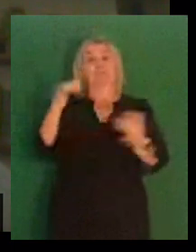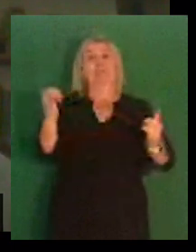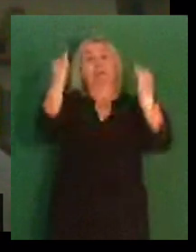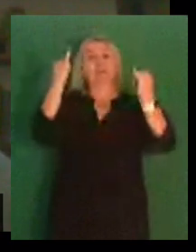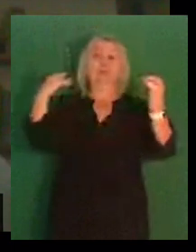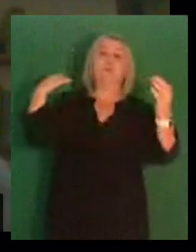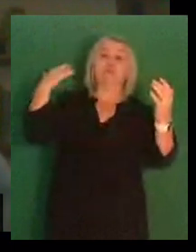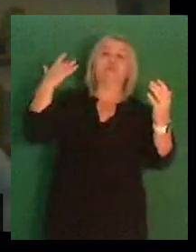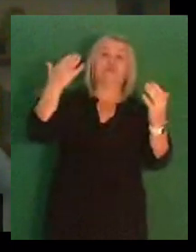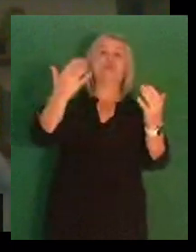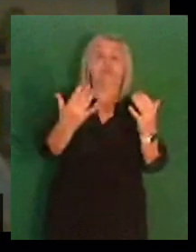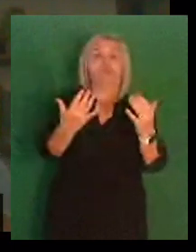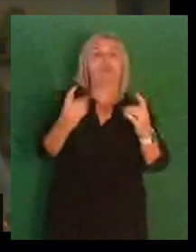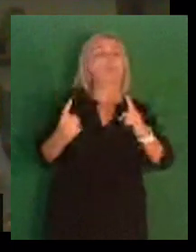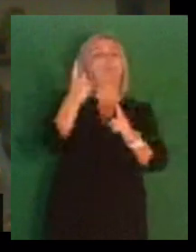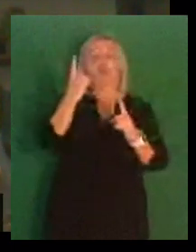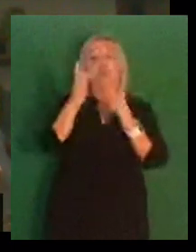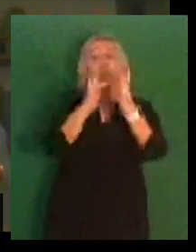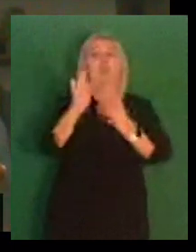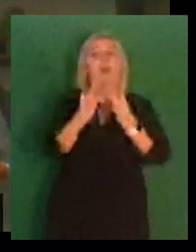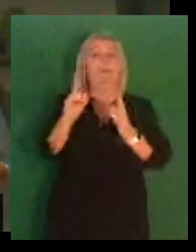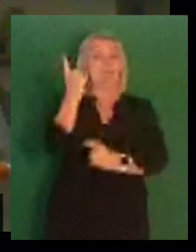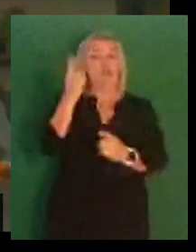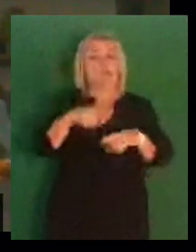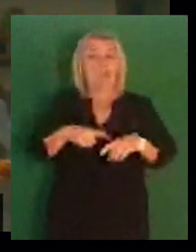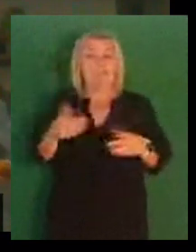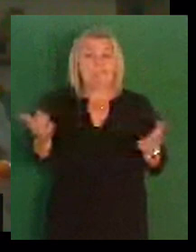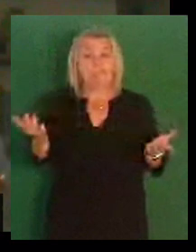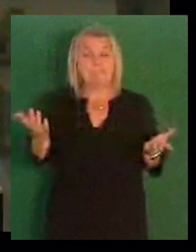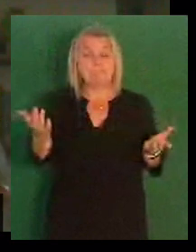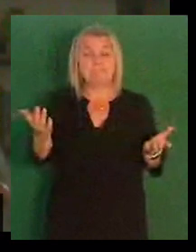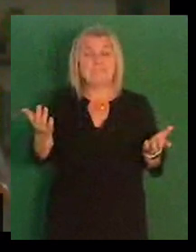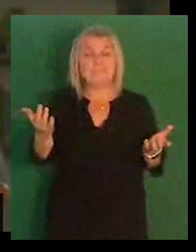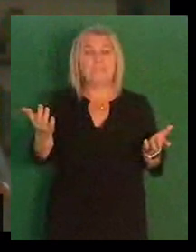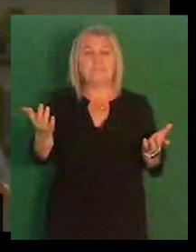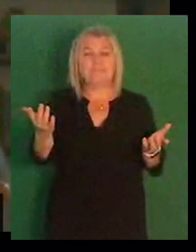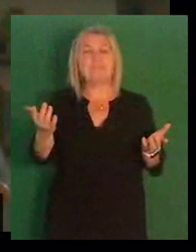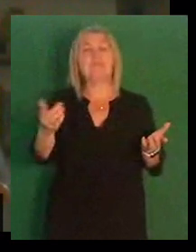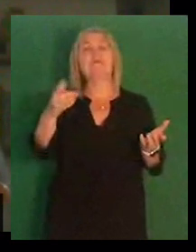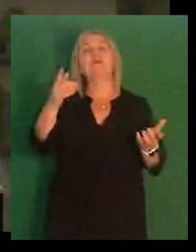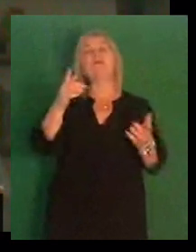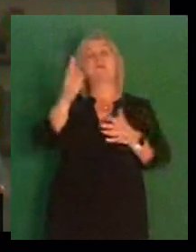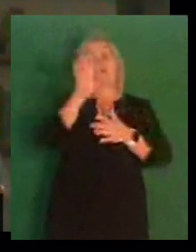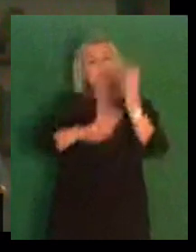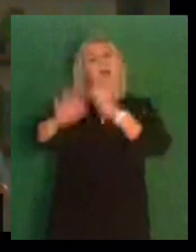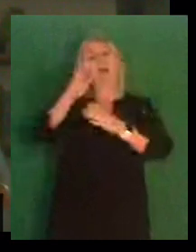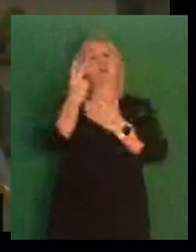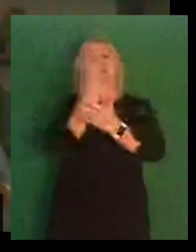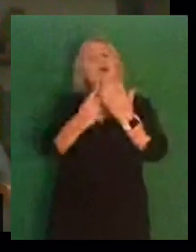took online. So as you said, we're the National Arts Festival is based in South